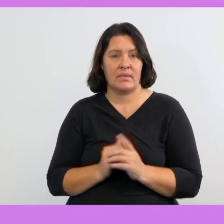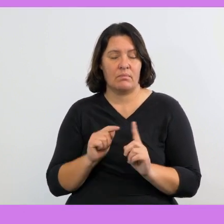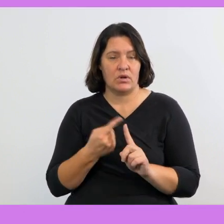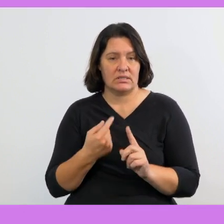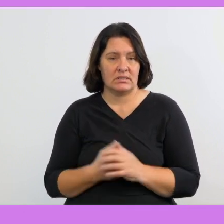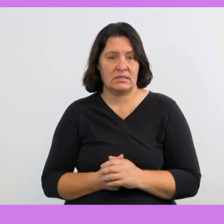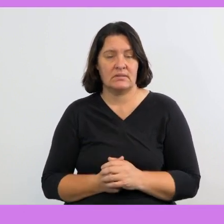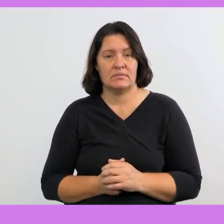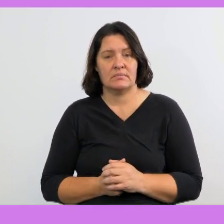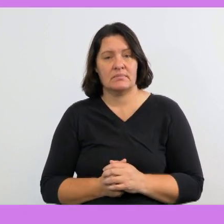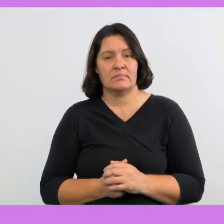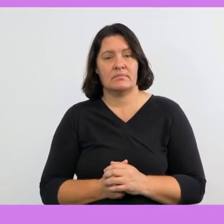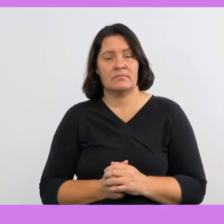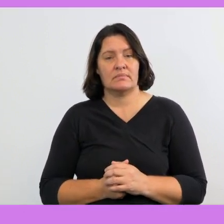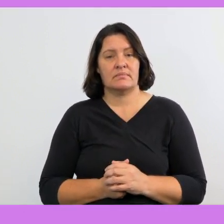break-even